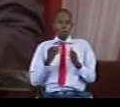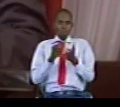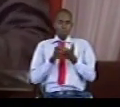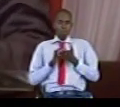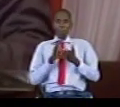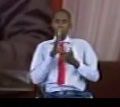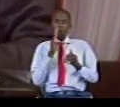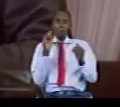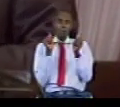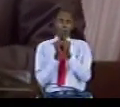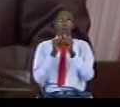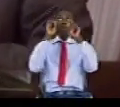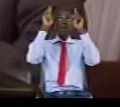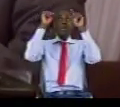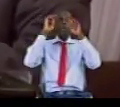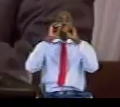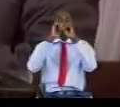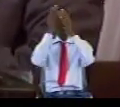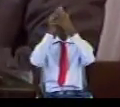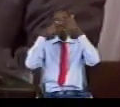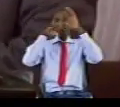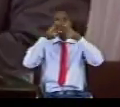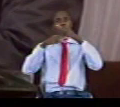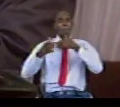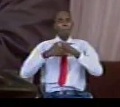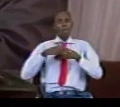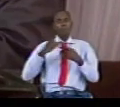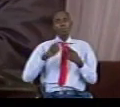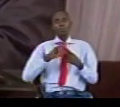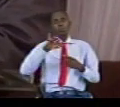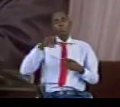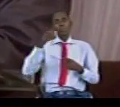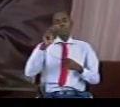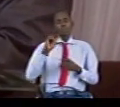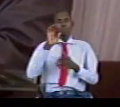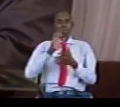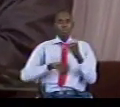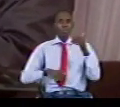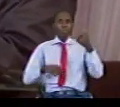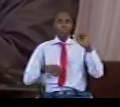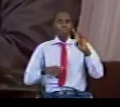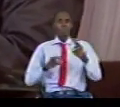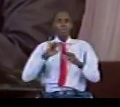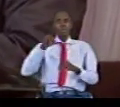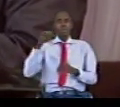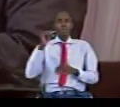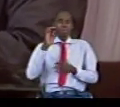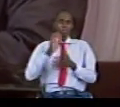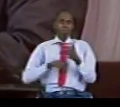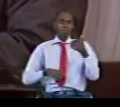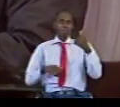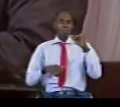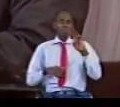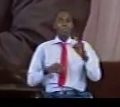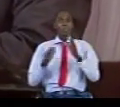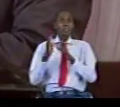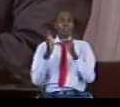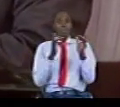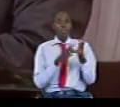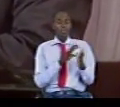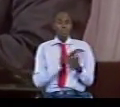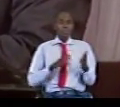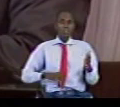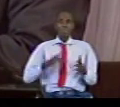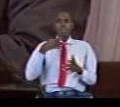in heaven. We're coming back to John chapter 17. John chapter 17, Jesus Christ talking about